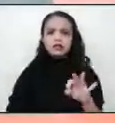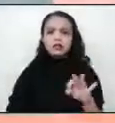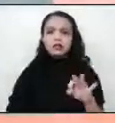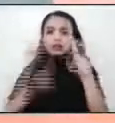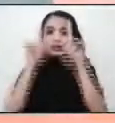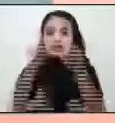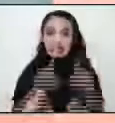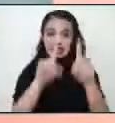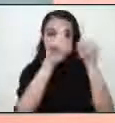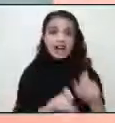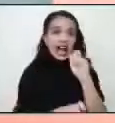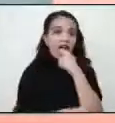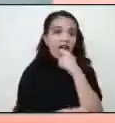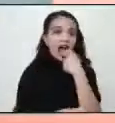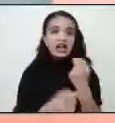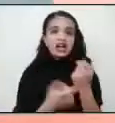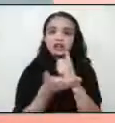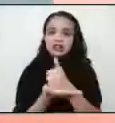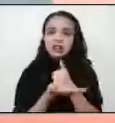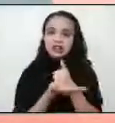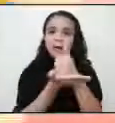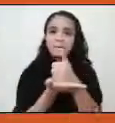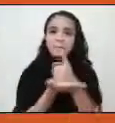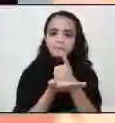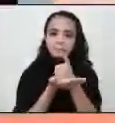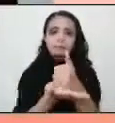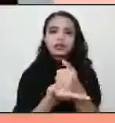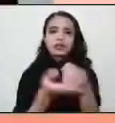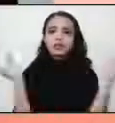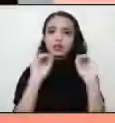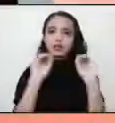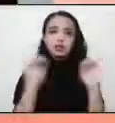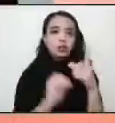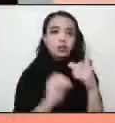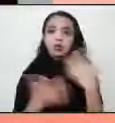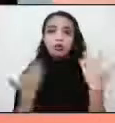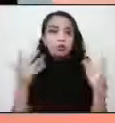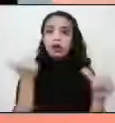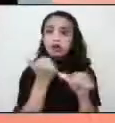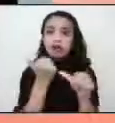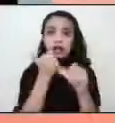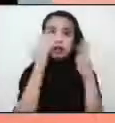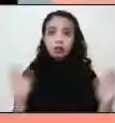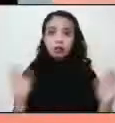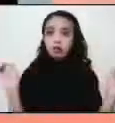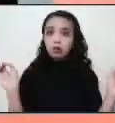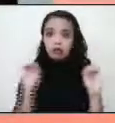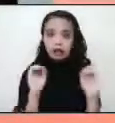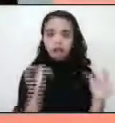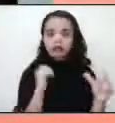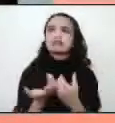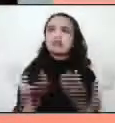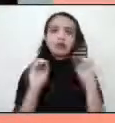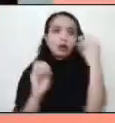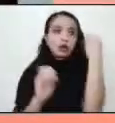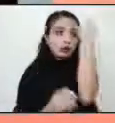met one of the monks. Aside from masaya sa set, is